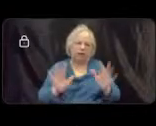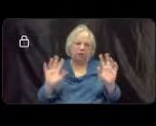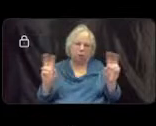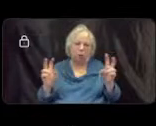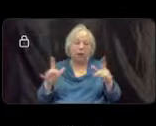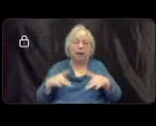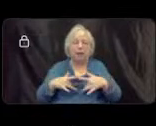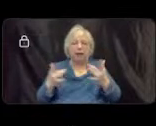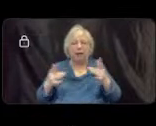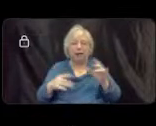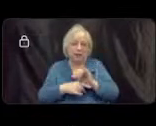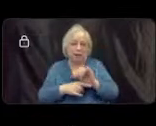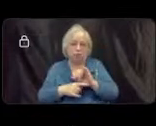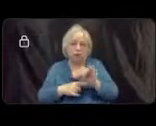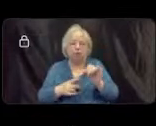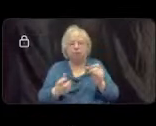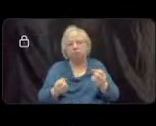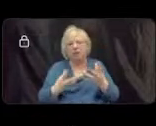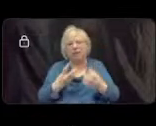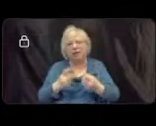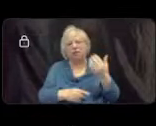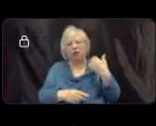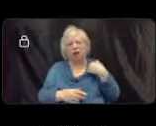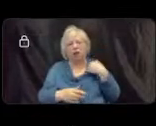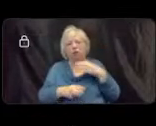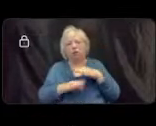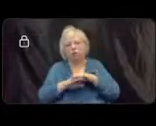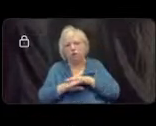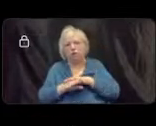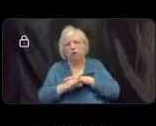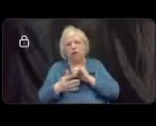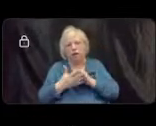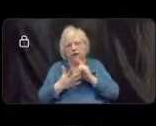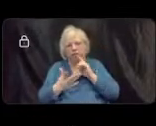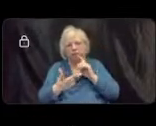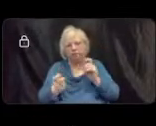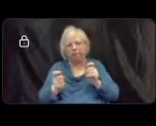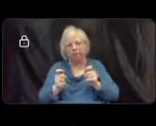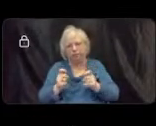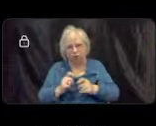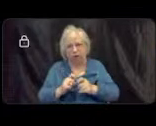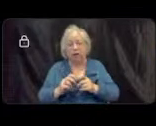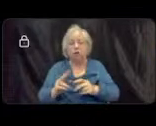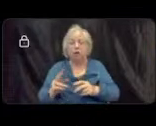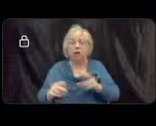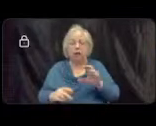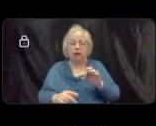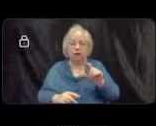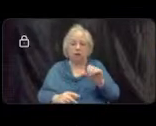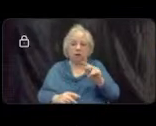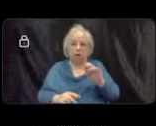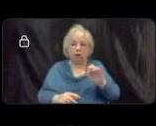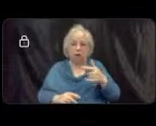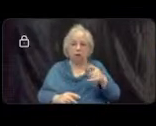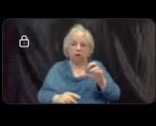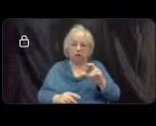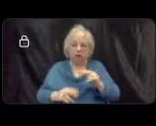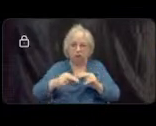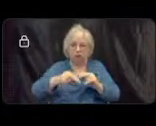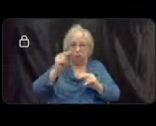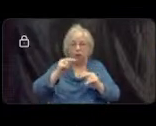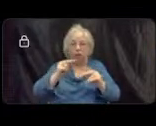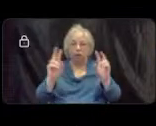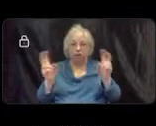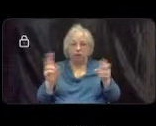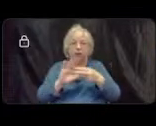ago, some of that's been rolled back, and then north of Colonel Glenn was shown as service